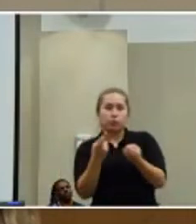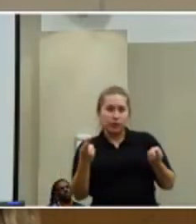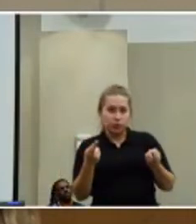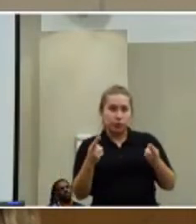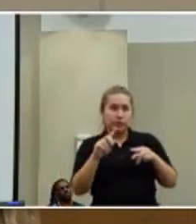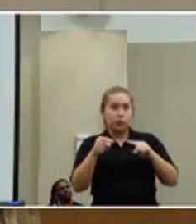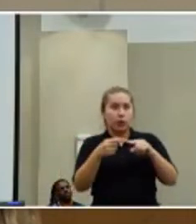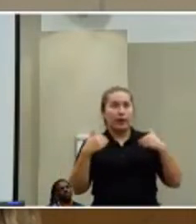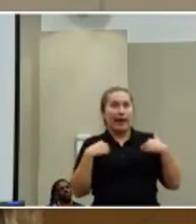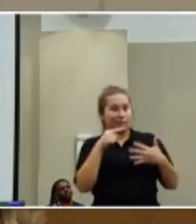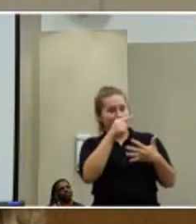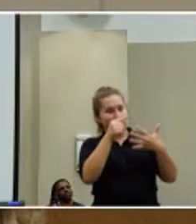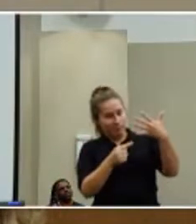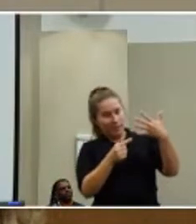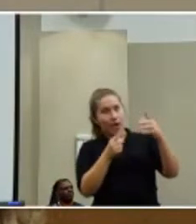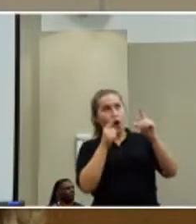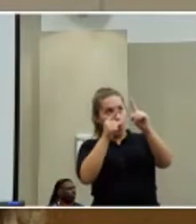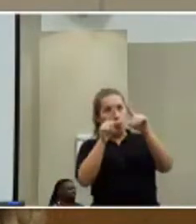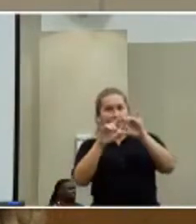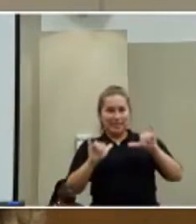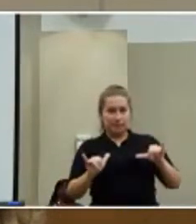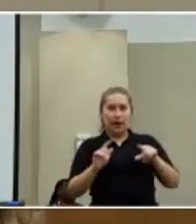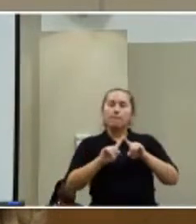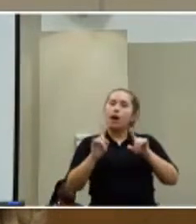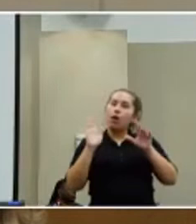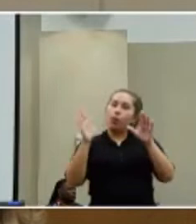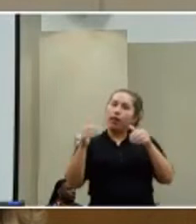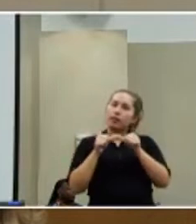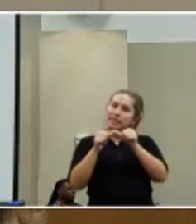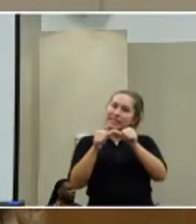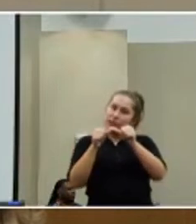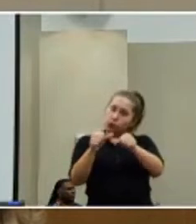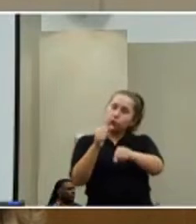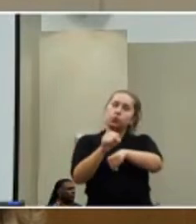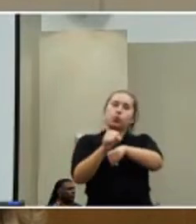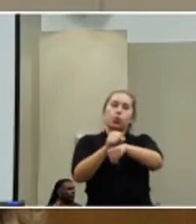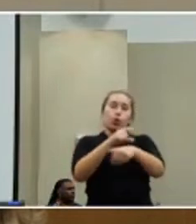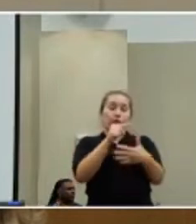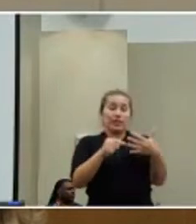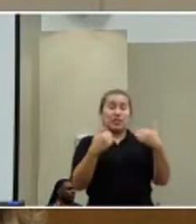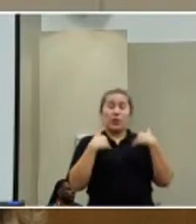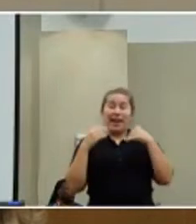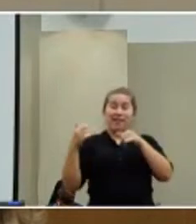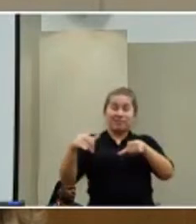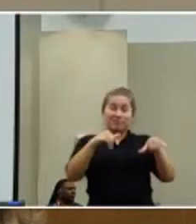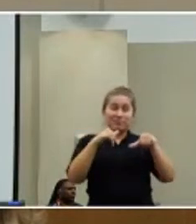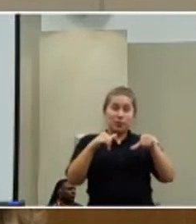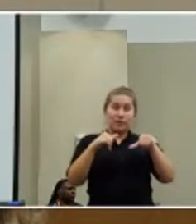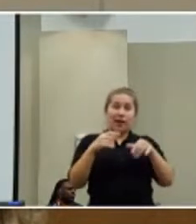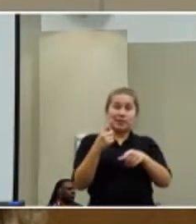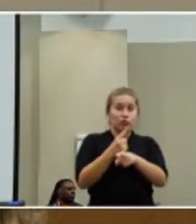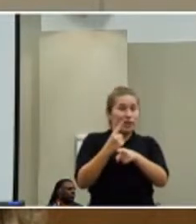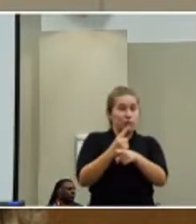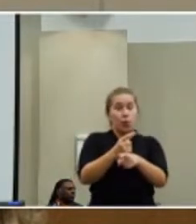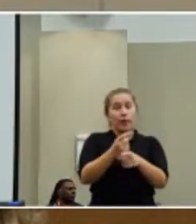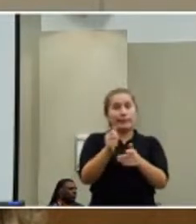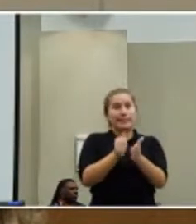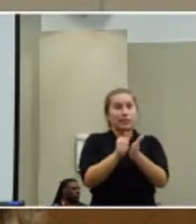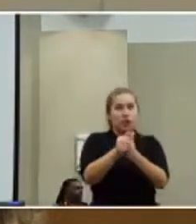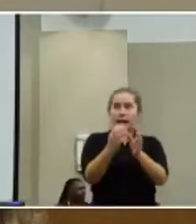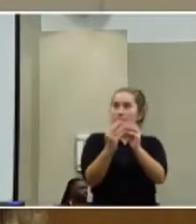rules at once, but these are going to be moving forward. They are on our unified regulatory agenda and will continue to be.